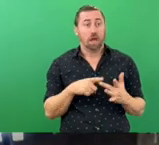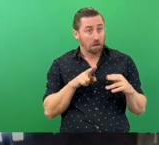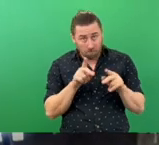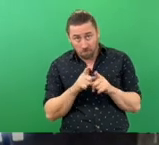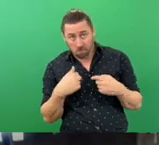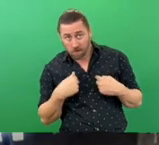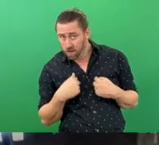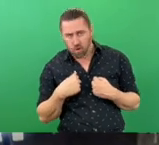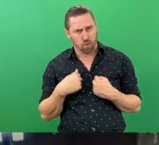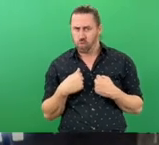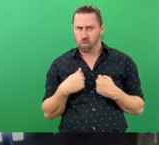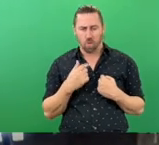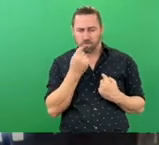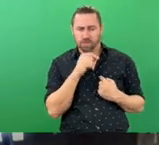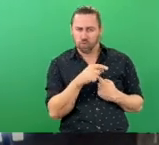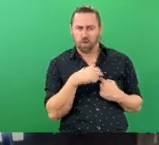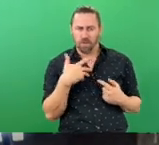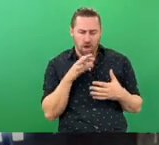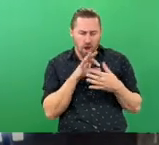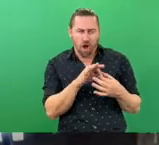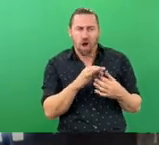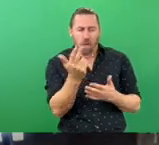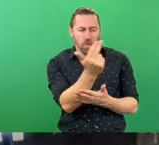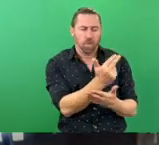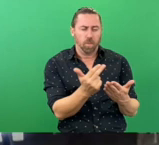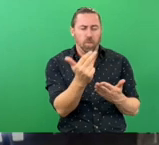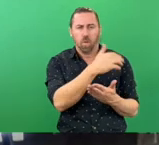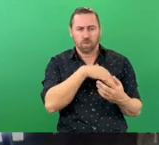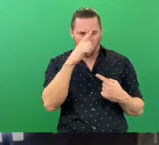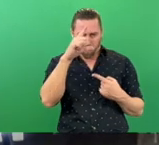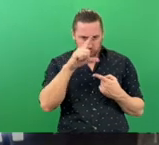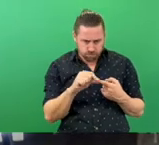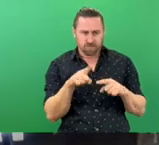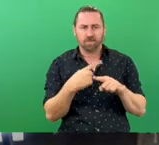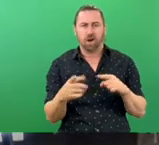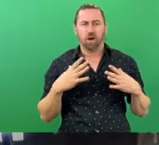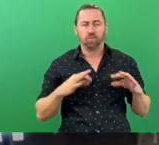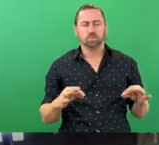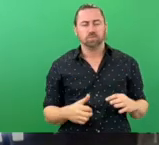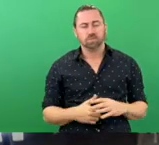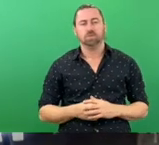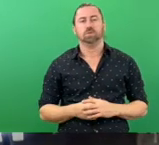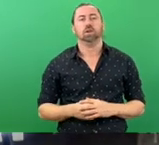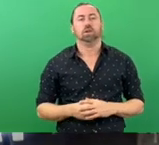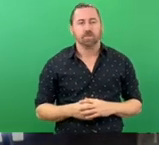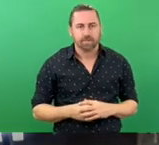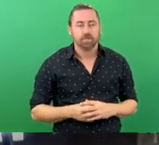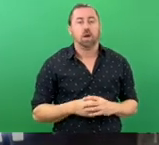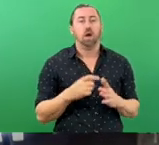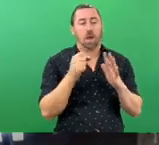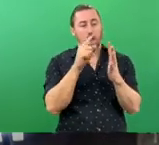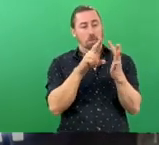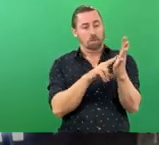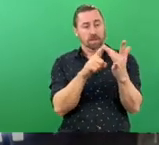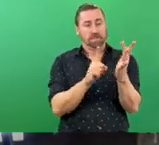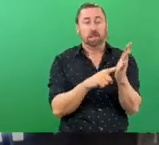you will get very attached to certain pencils that you draw with, and you don't want to just grind them down to dust. Now, your pencils, for